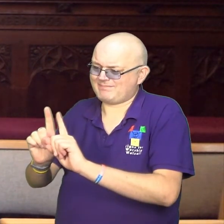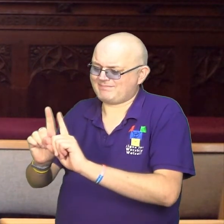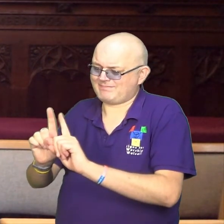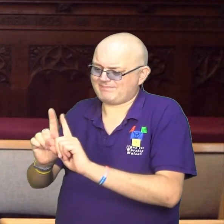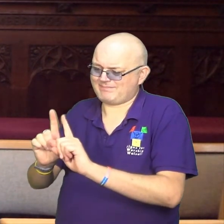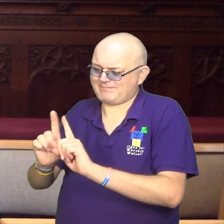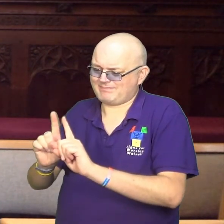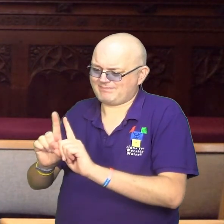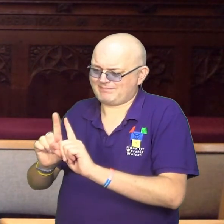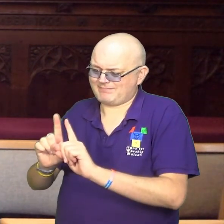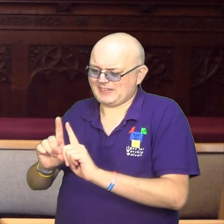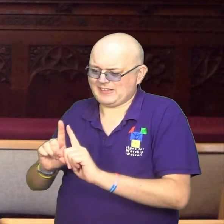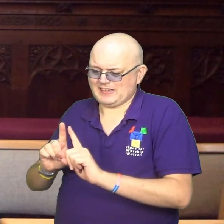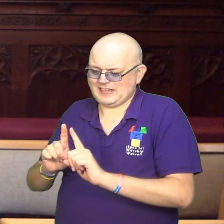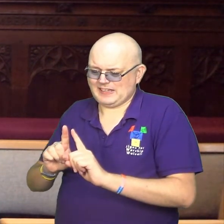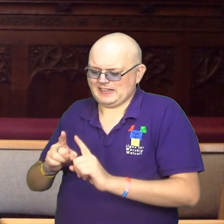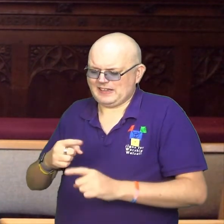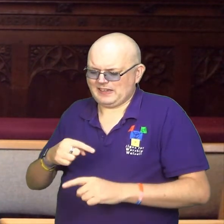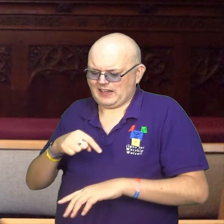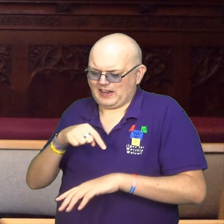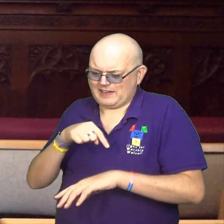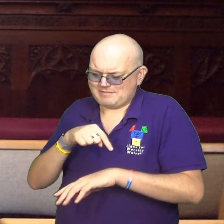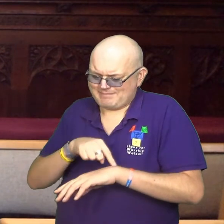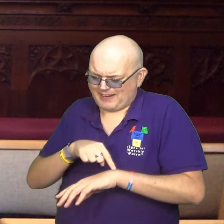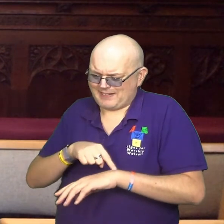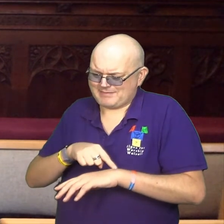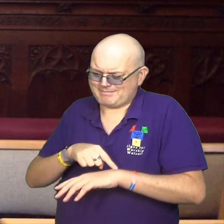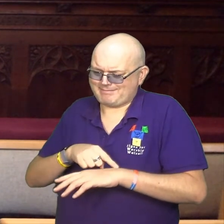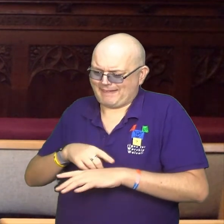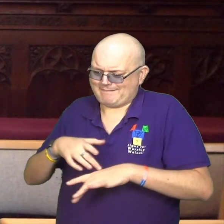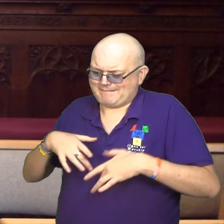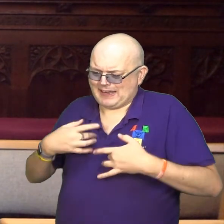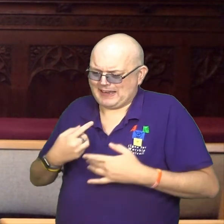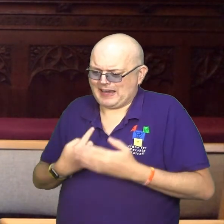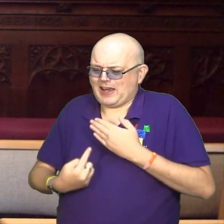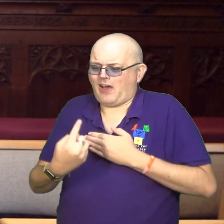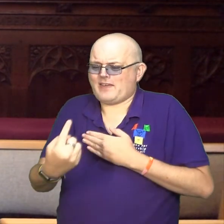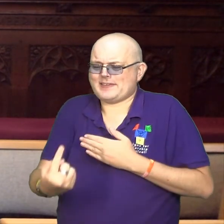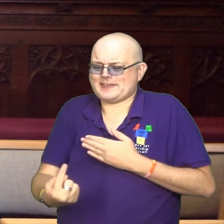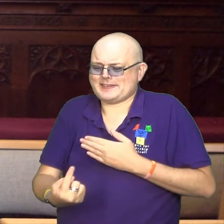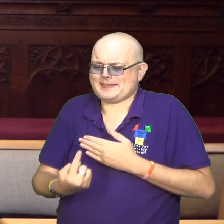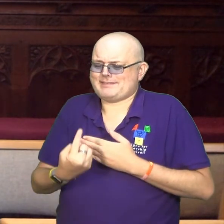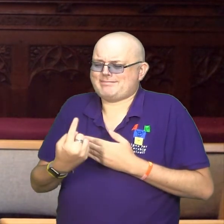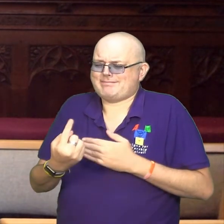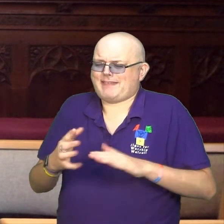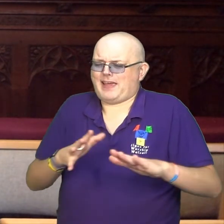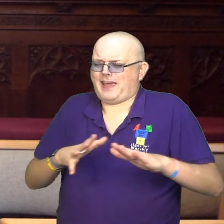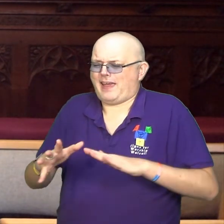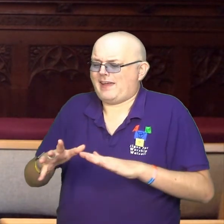Be near us in our times of feeling lost.